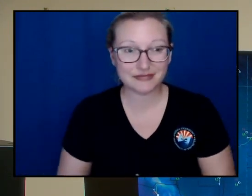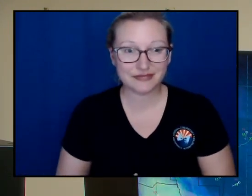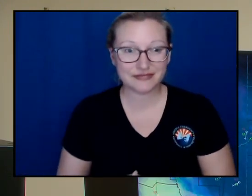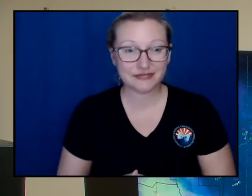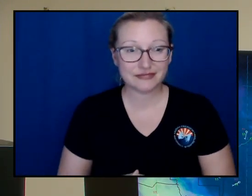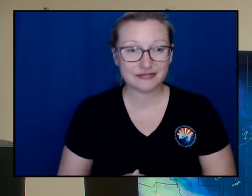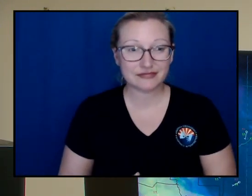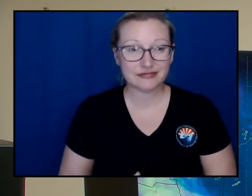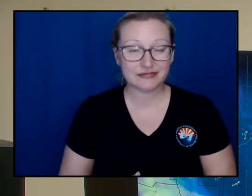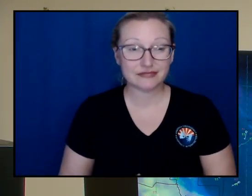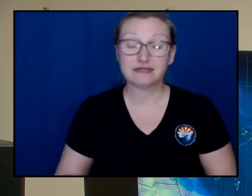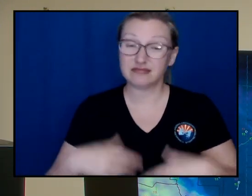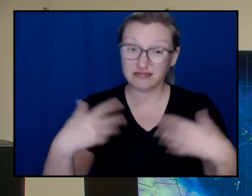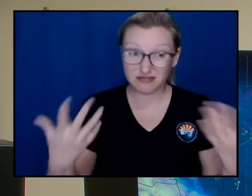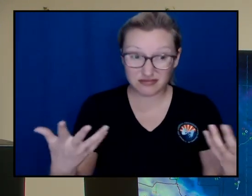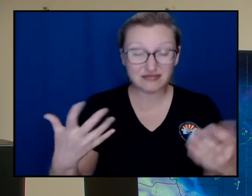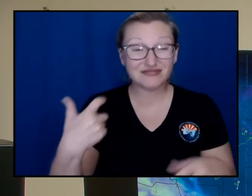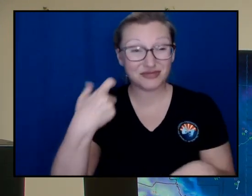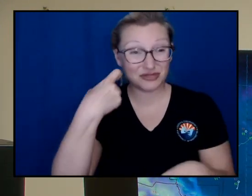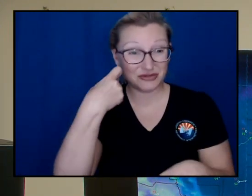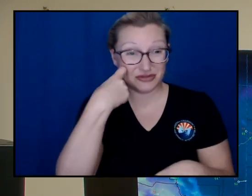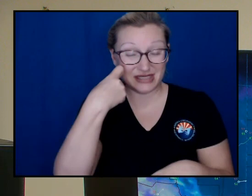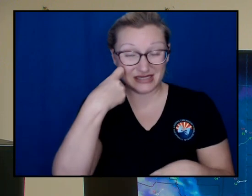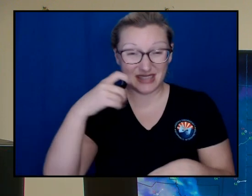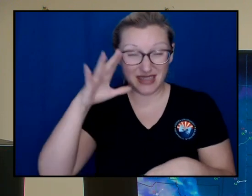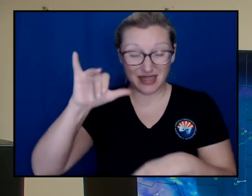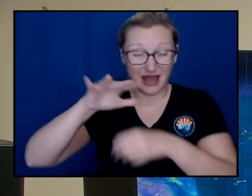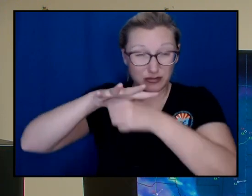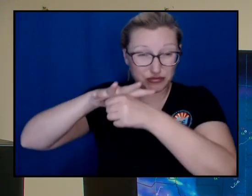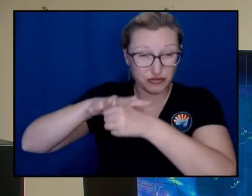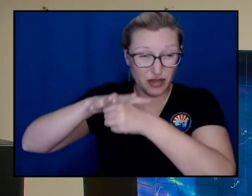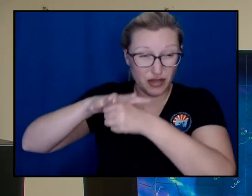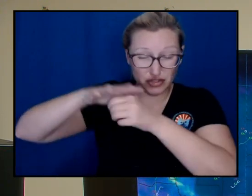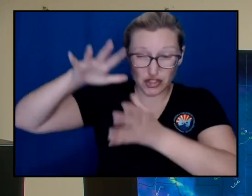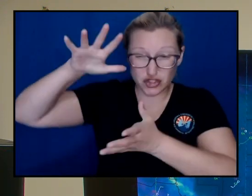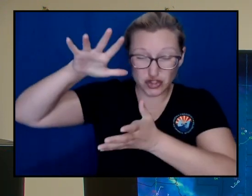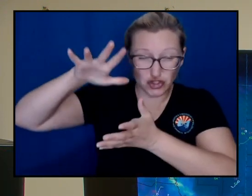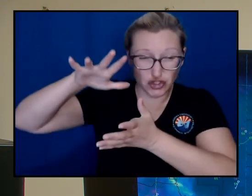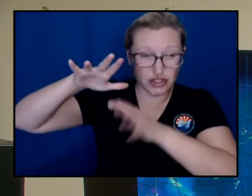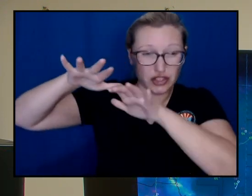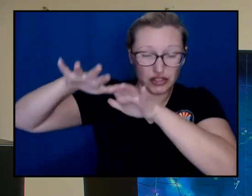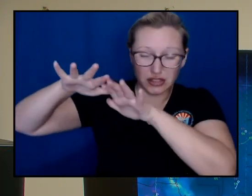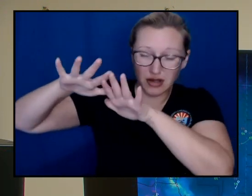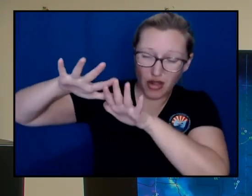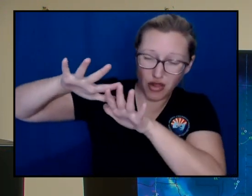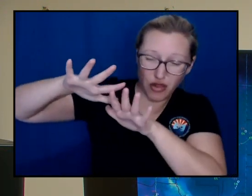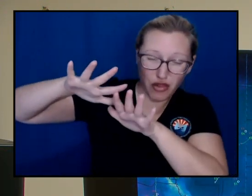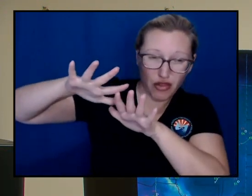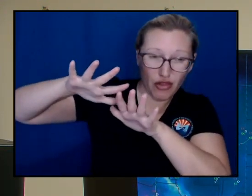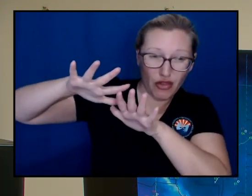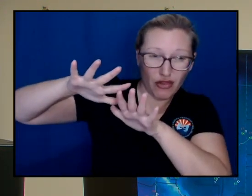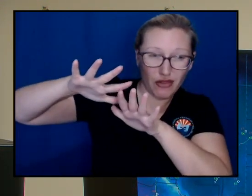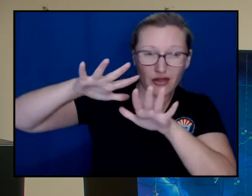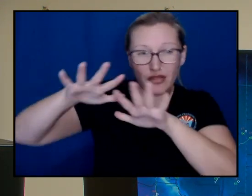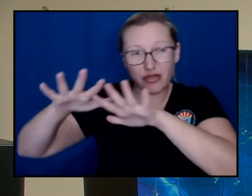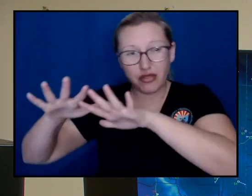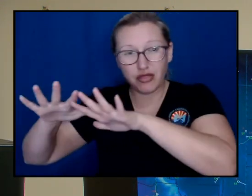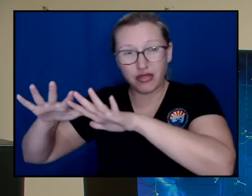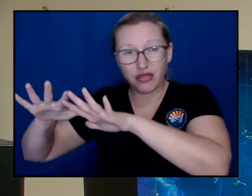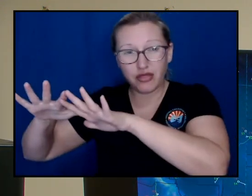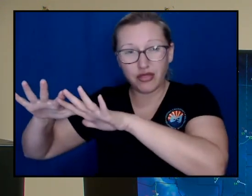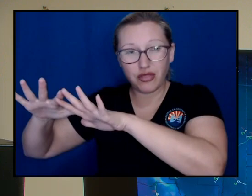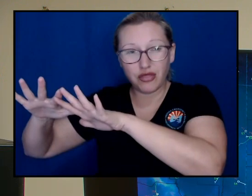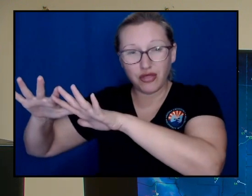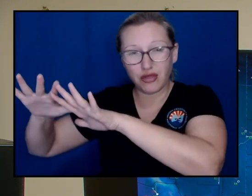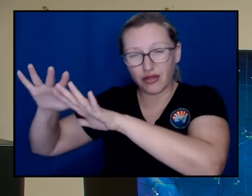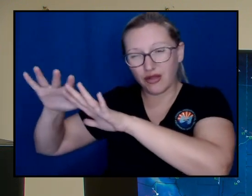this guy kind of shimmy over across New Mexico, take a brief tour to the Great Plains,